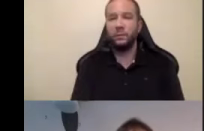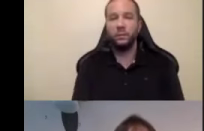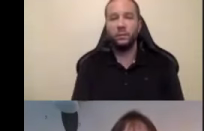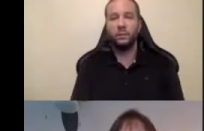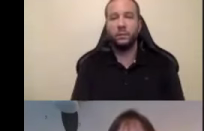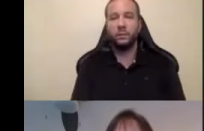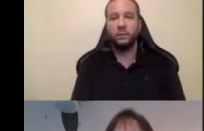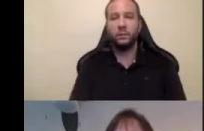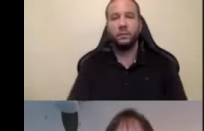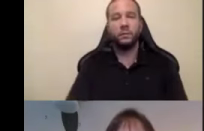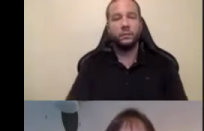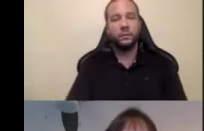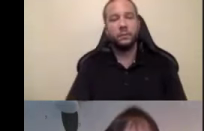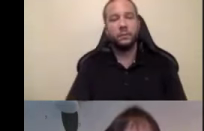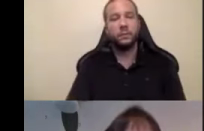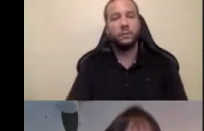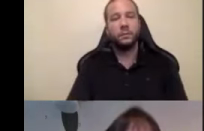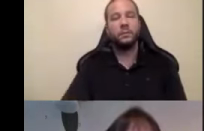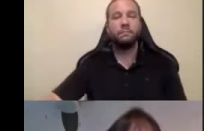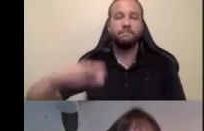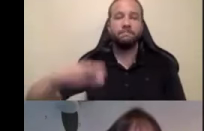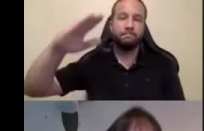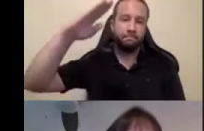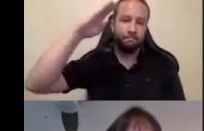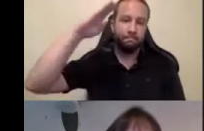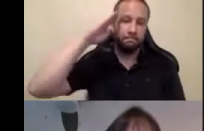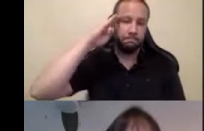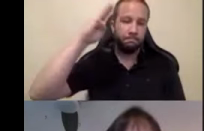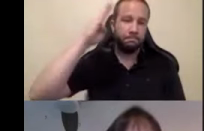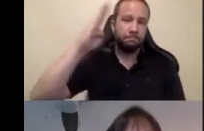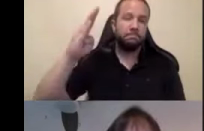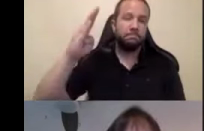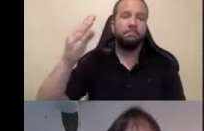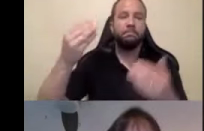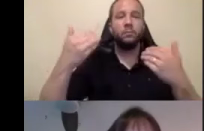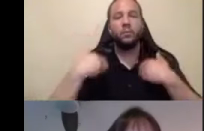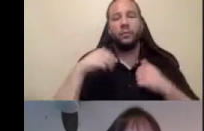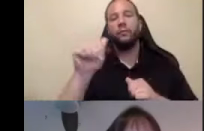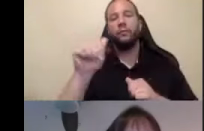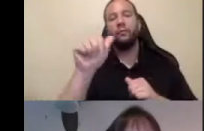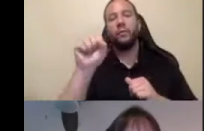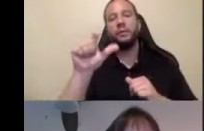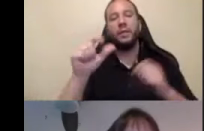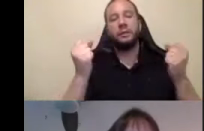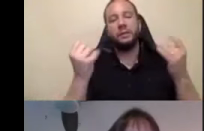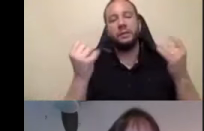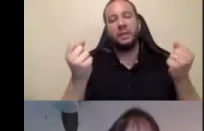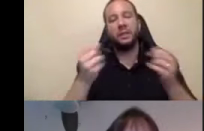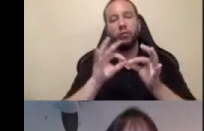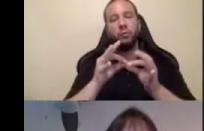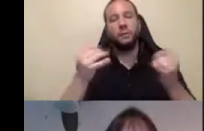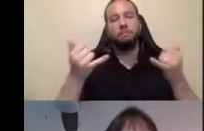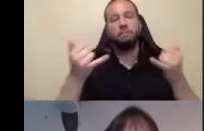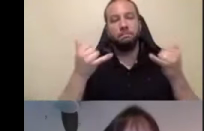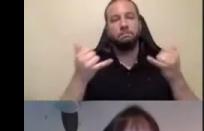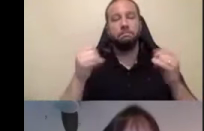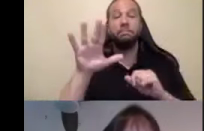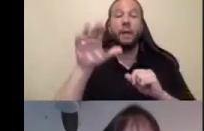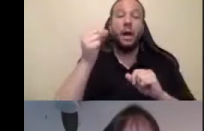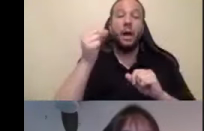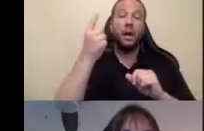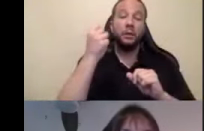Hello, everyone. We are having American Sign Language interpretation tonight. So we ask that when not speaking,